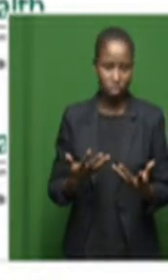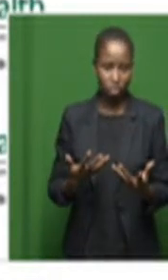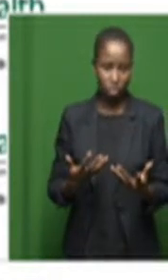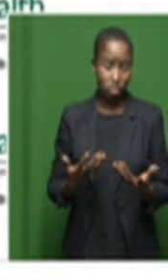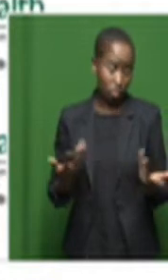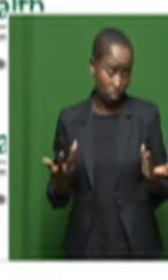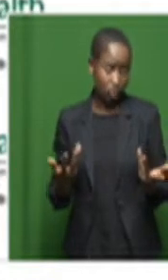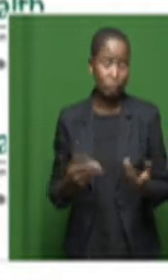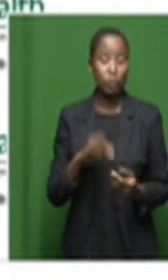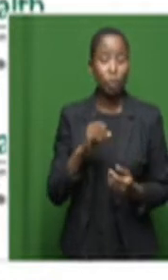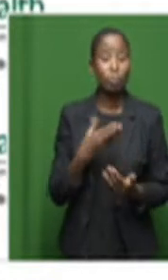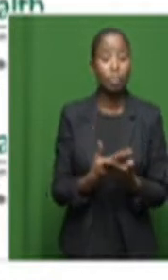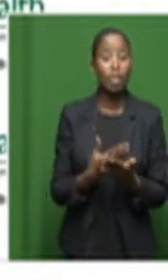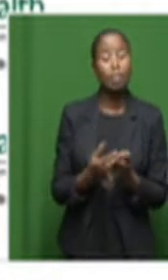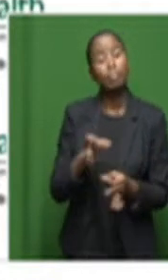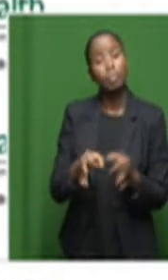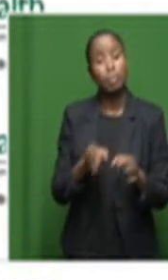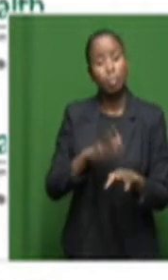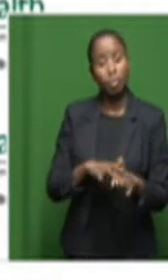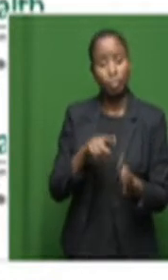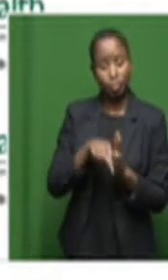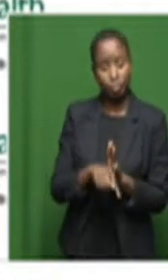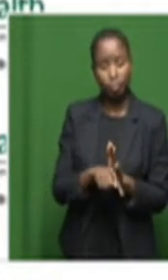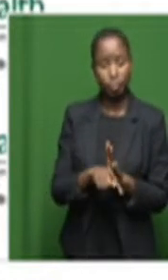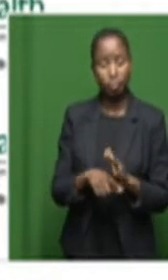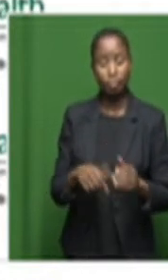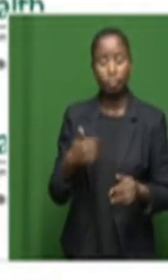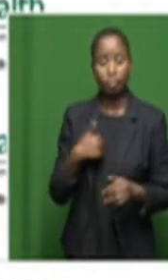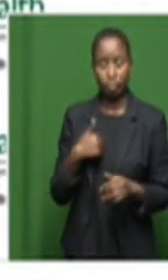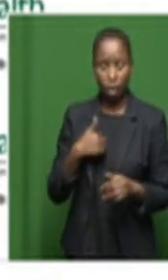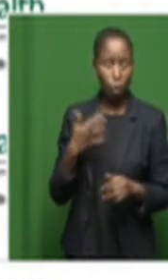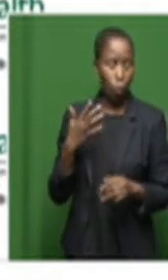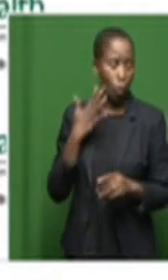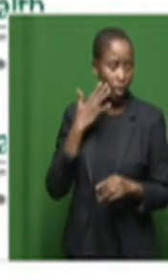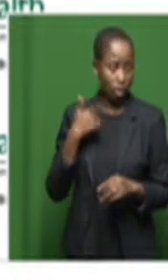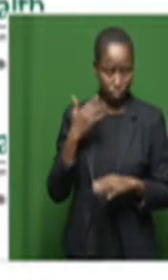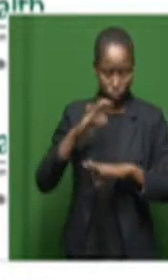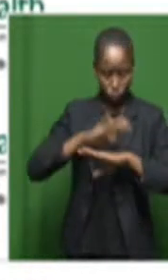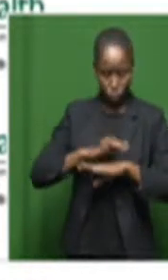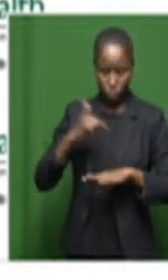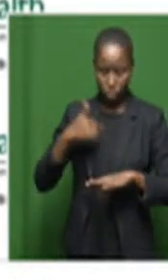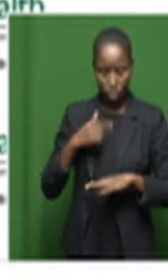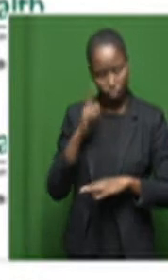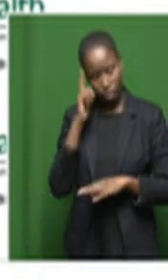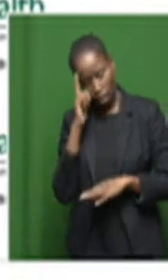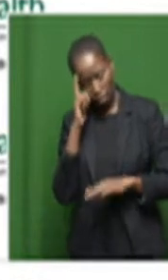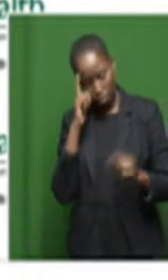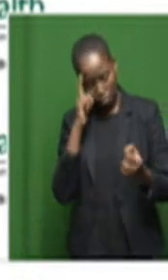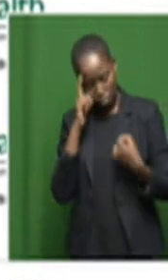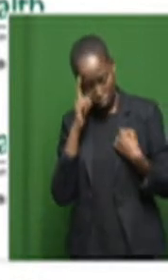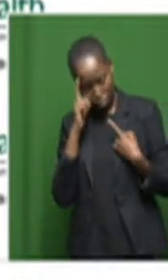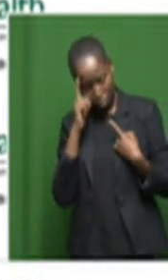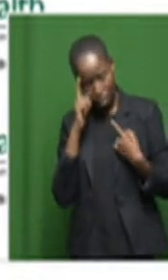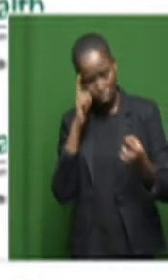this, before I went to bed late last night, I got a message,